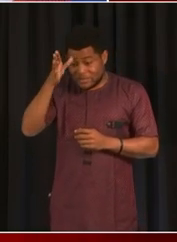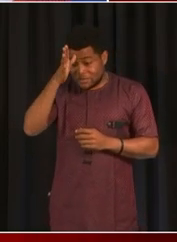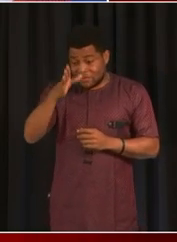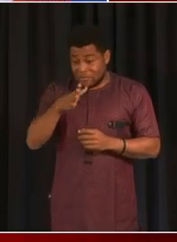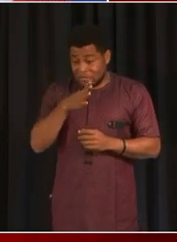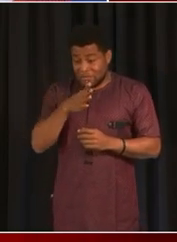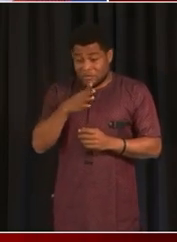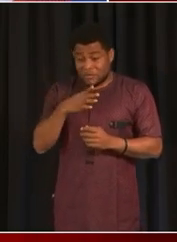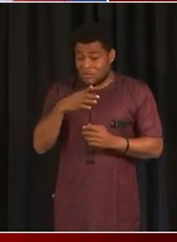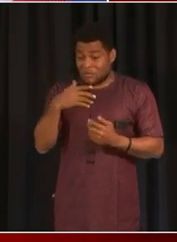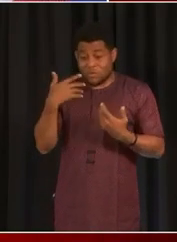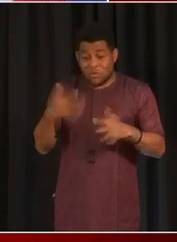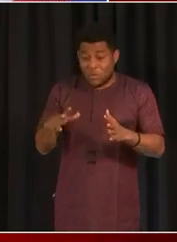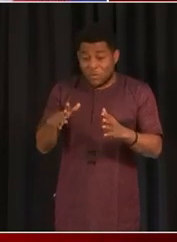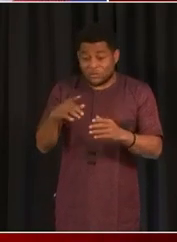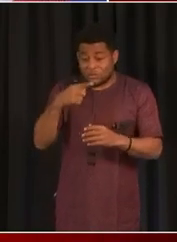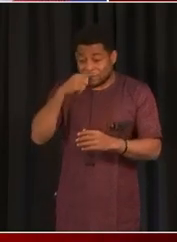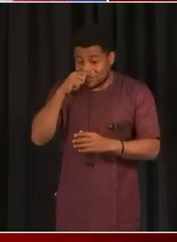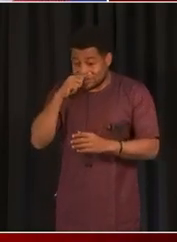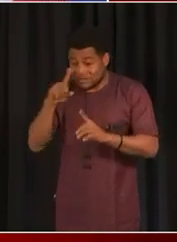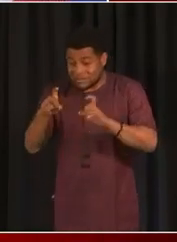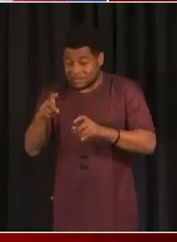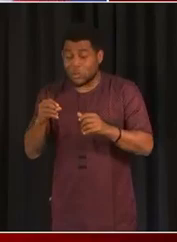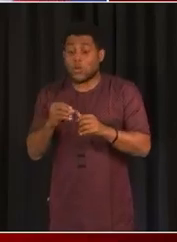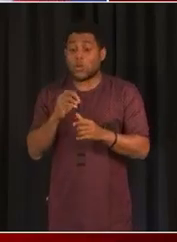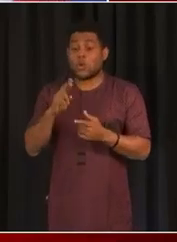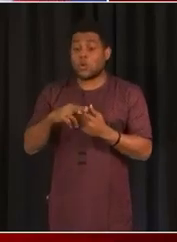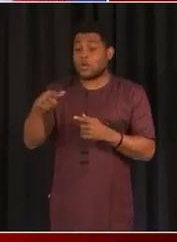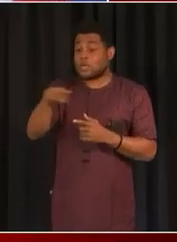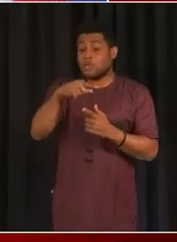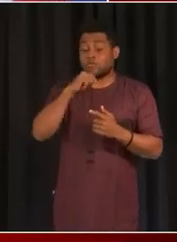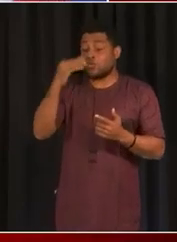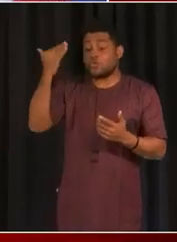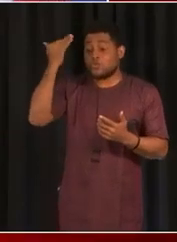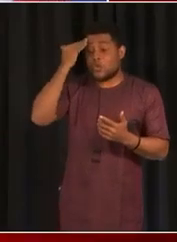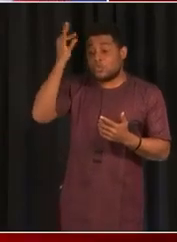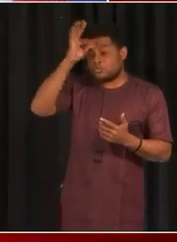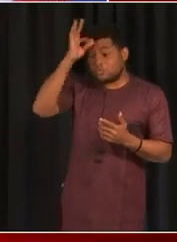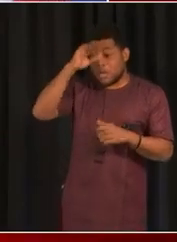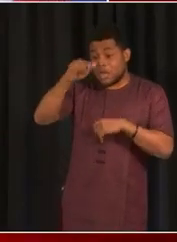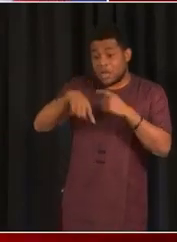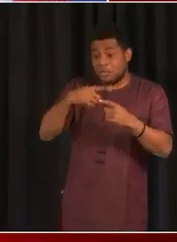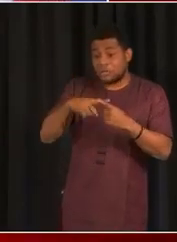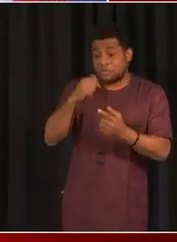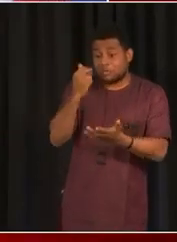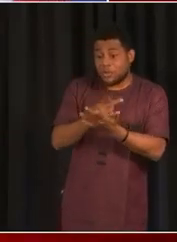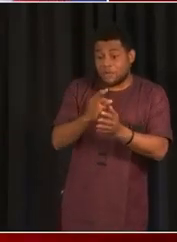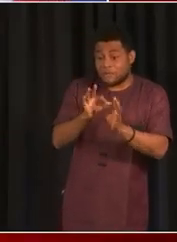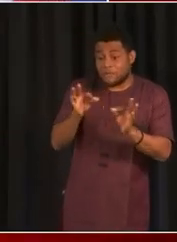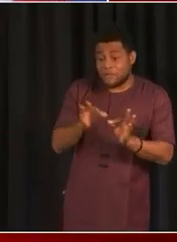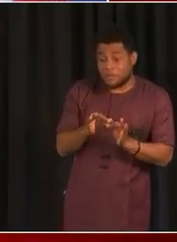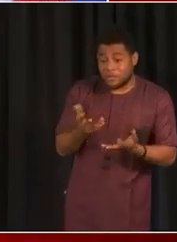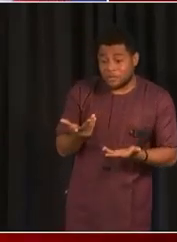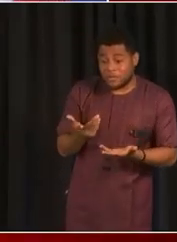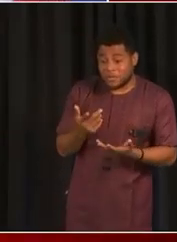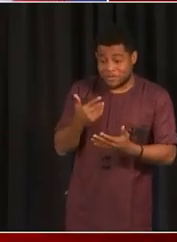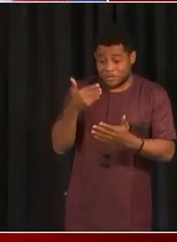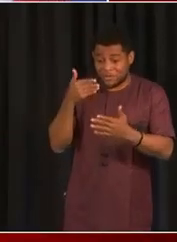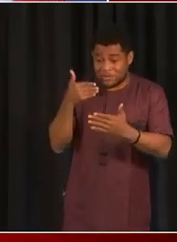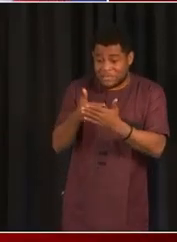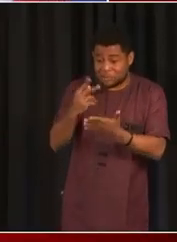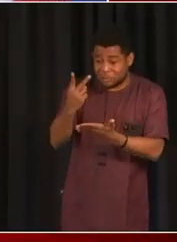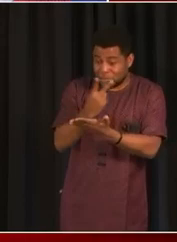or that they just don't know about the consent forms, or they didn't turn it in? I think that all of those could be